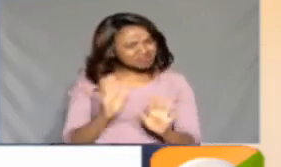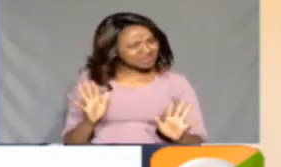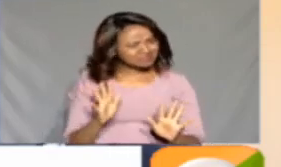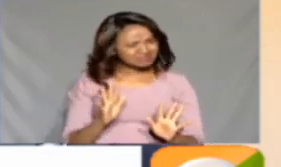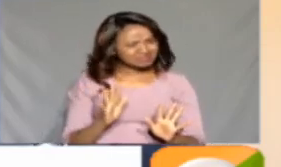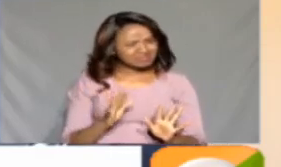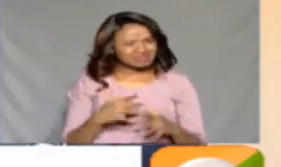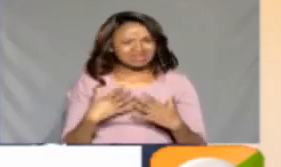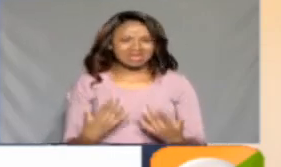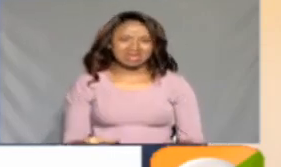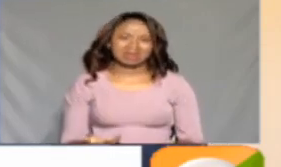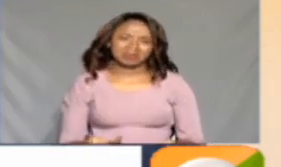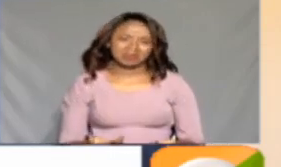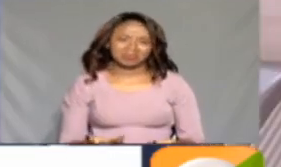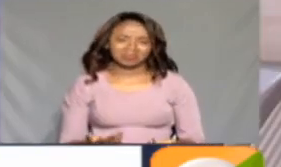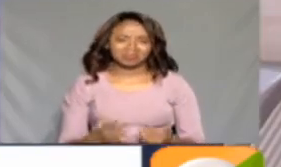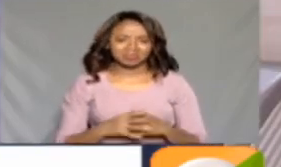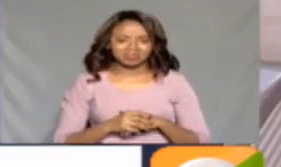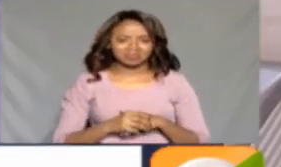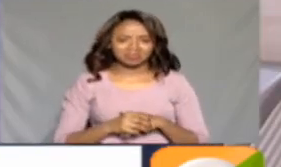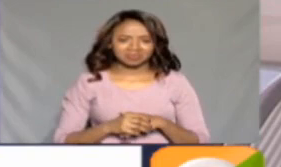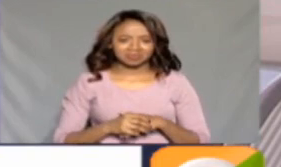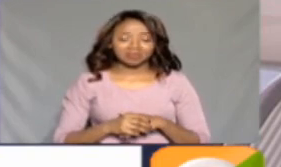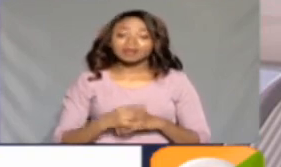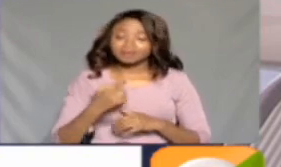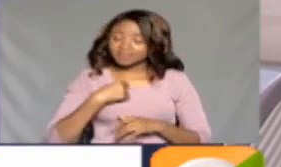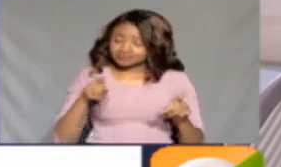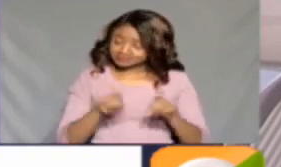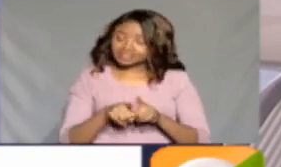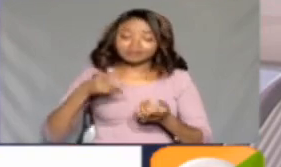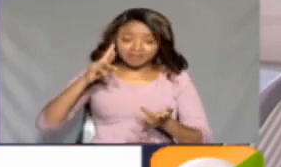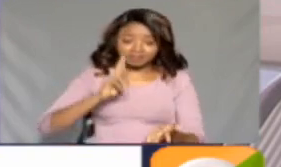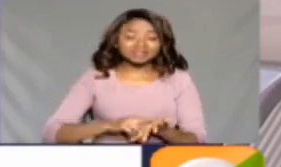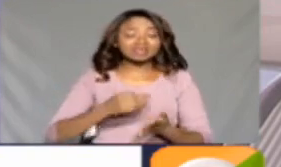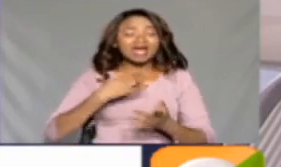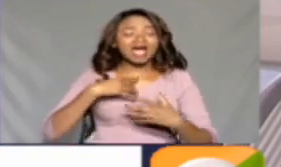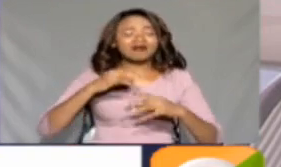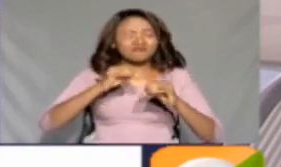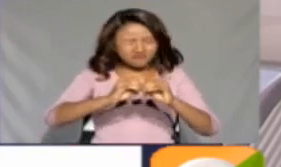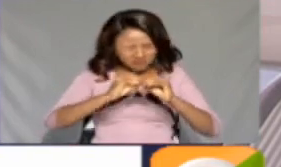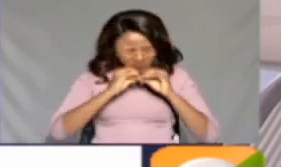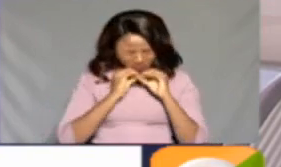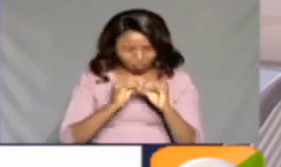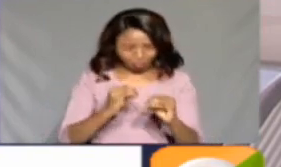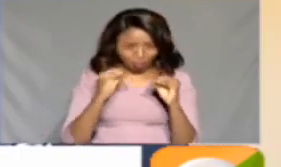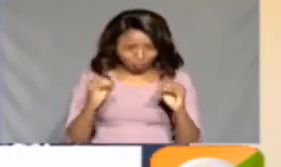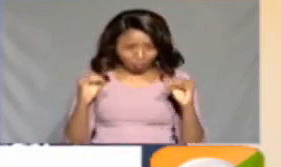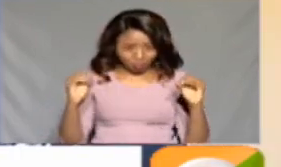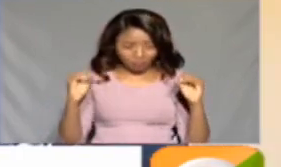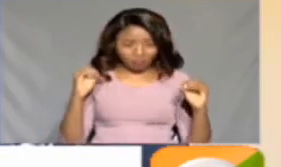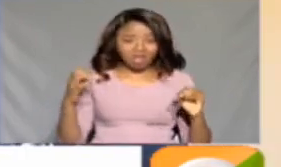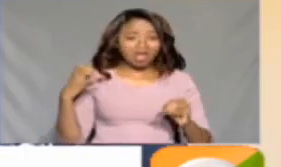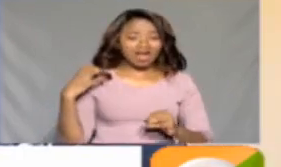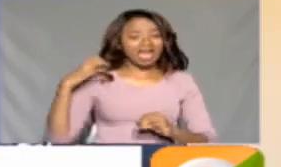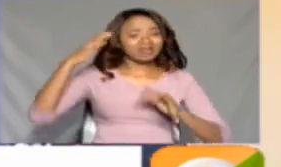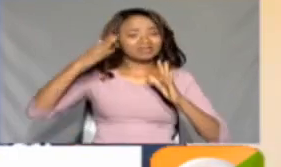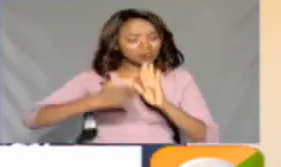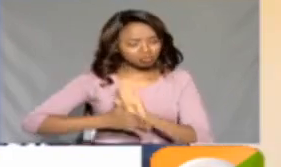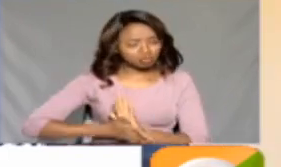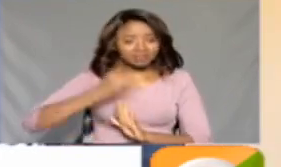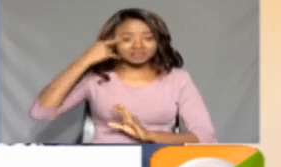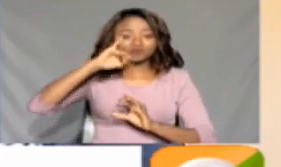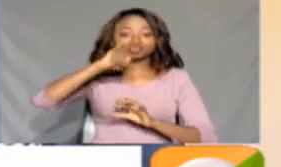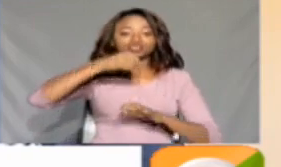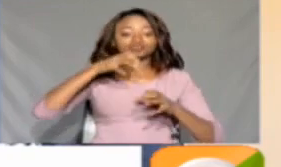here. Including for that conversation. Yes, I can repeat here. There is no automatic candidate for Jubilee Party